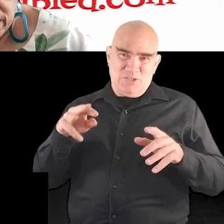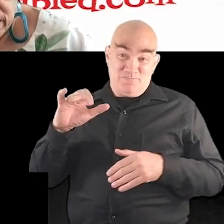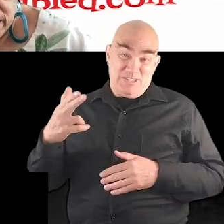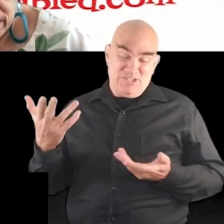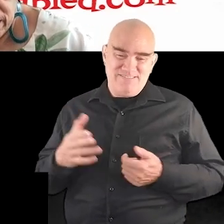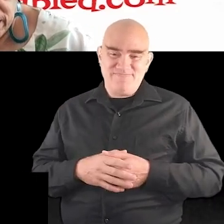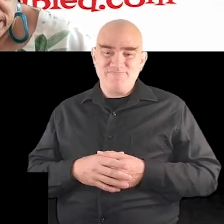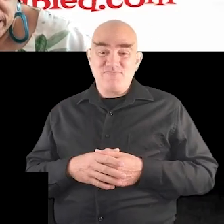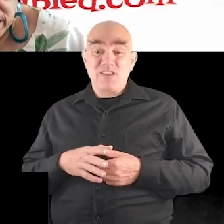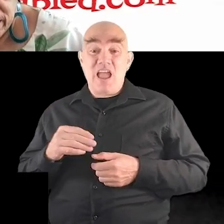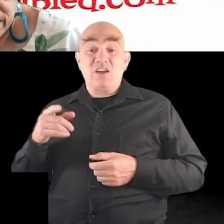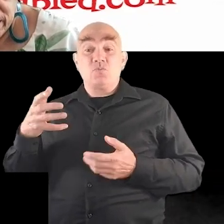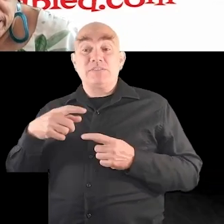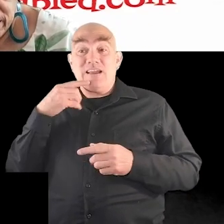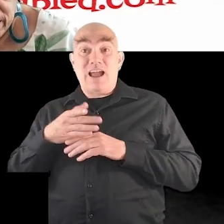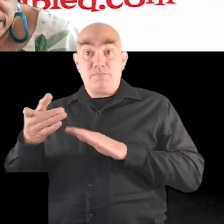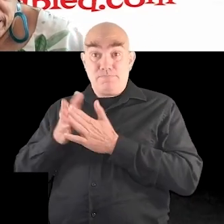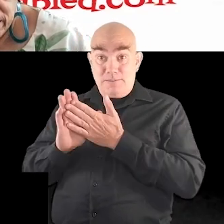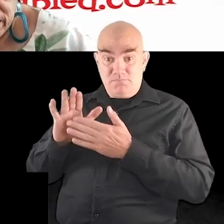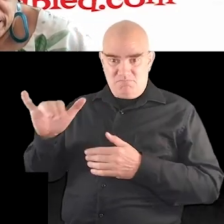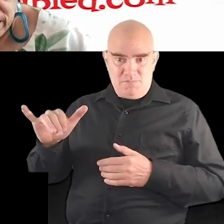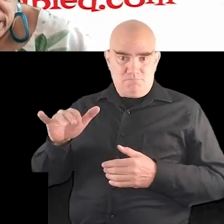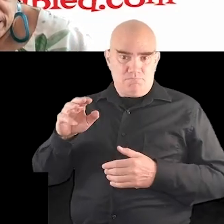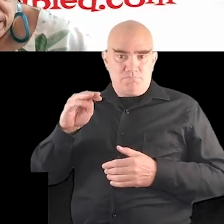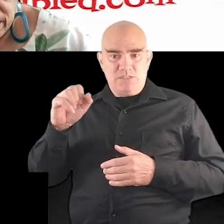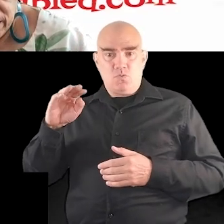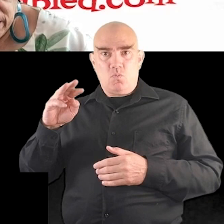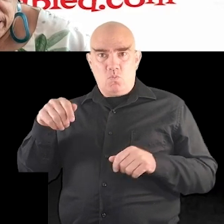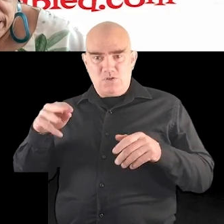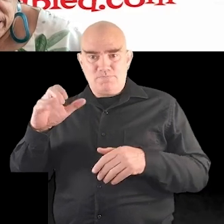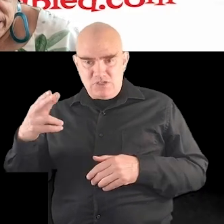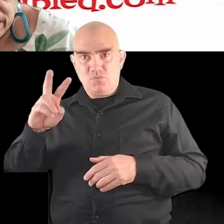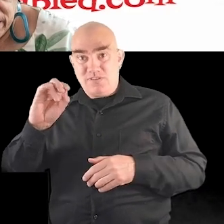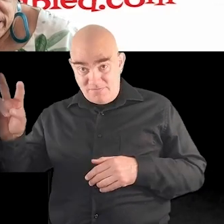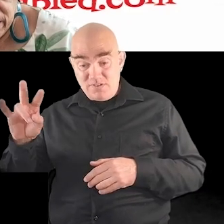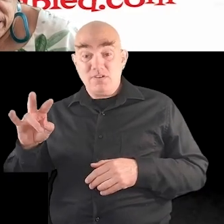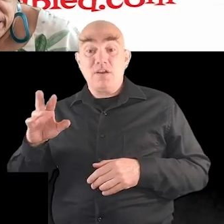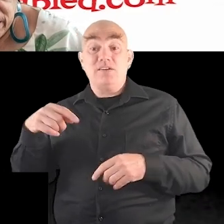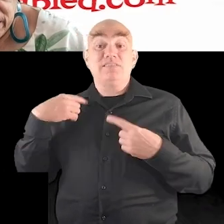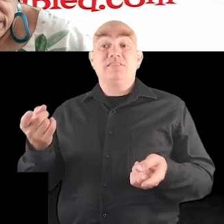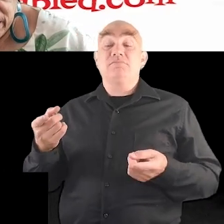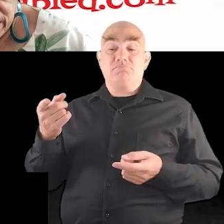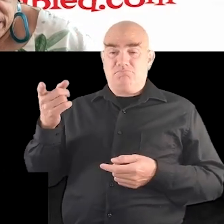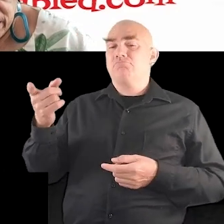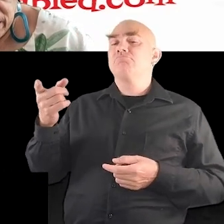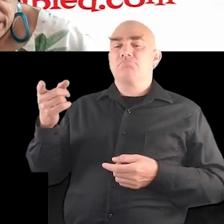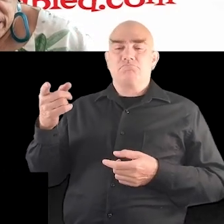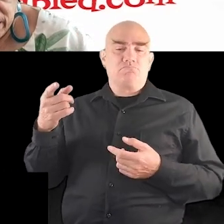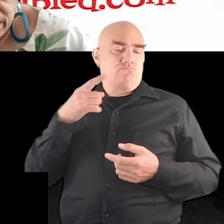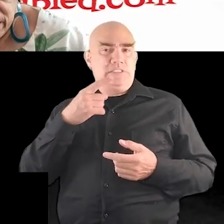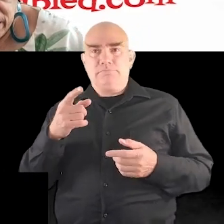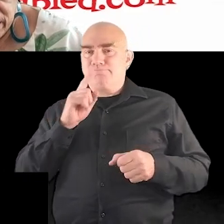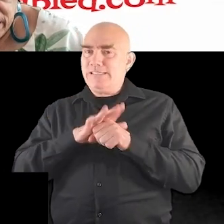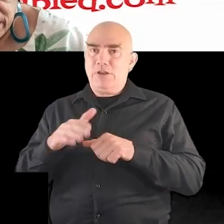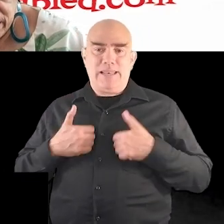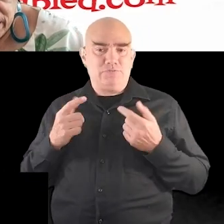Miss Wheelchair Michigan, and she has been since, I want to say, after she was Miss Wheelchair Michigan 2007, and since then she has